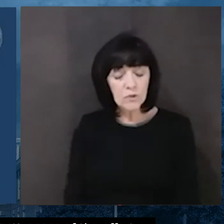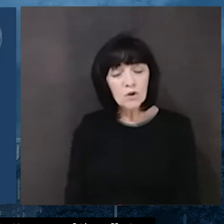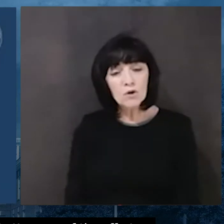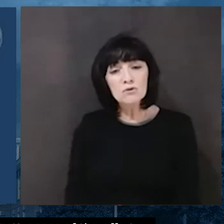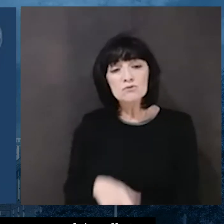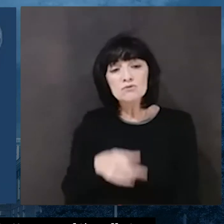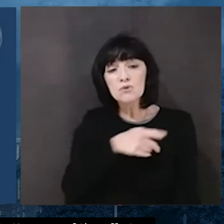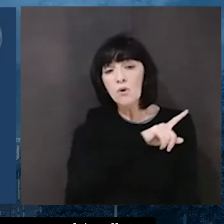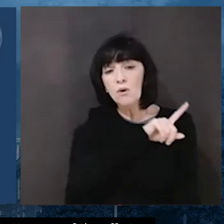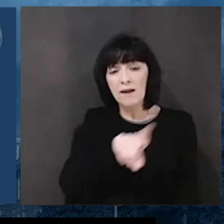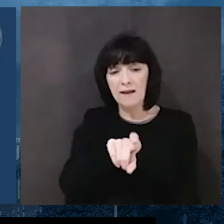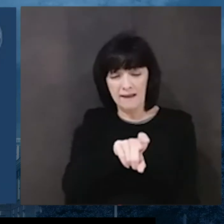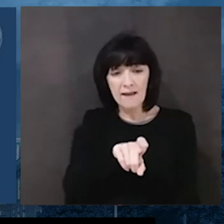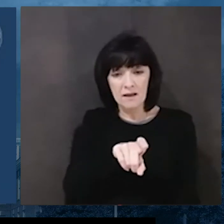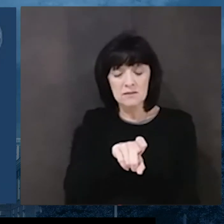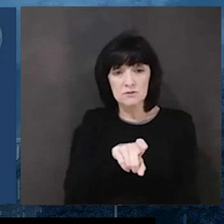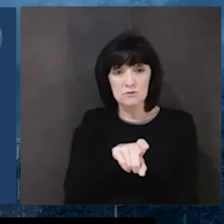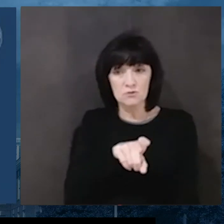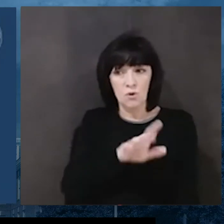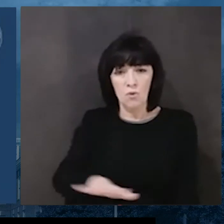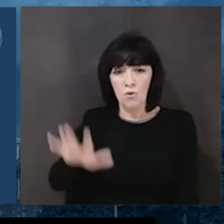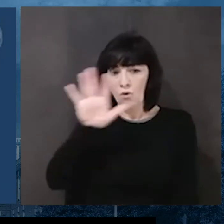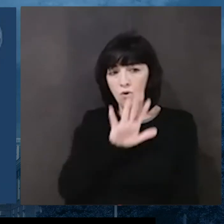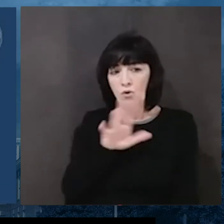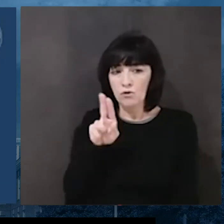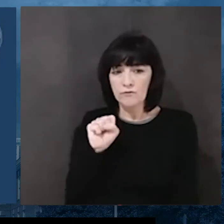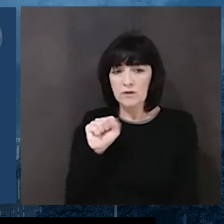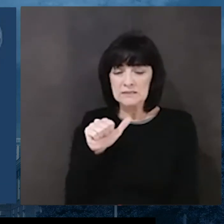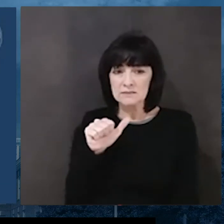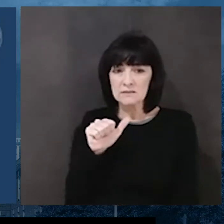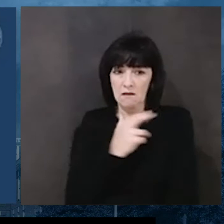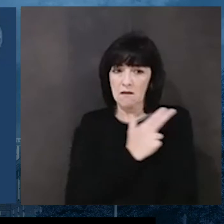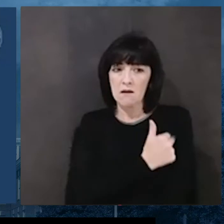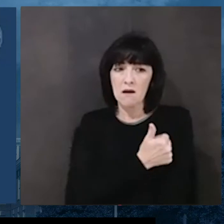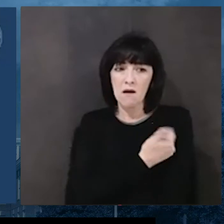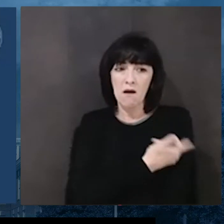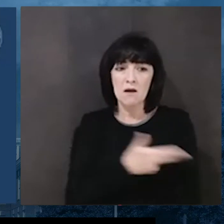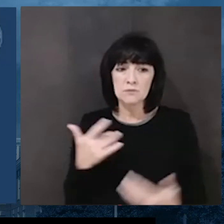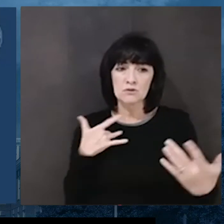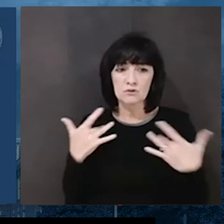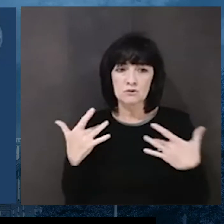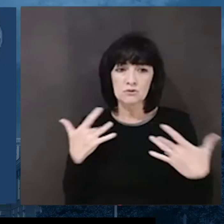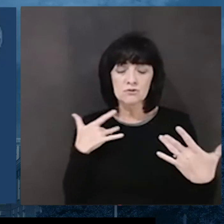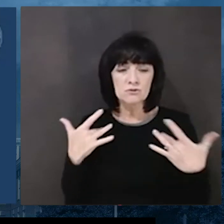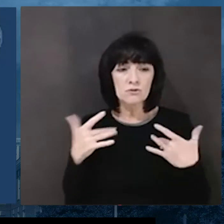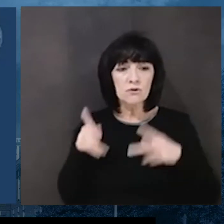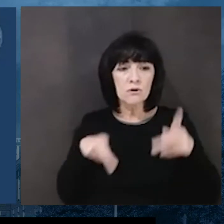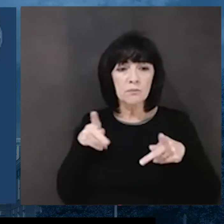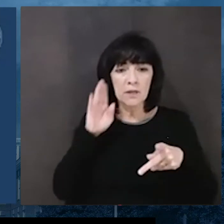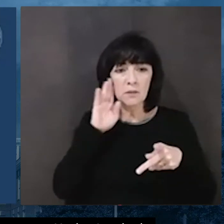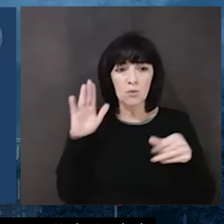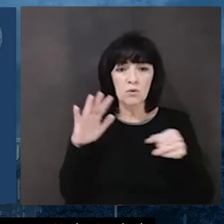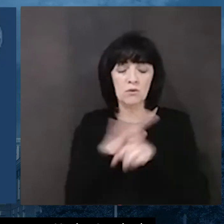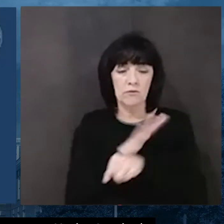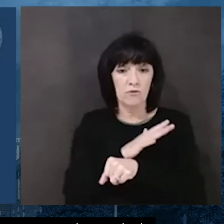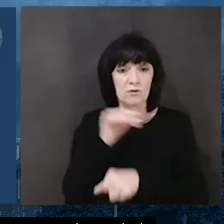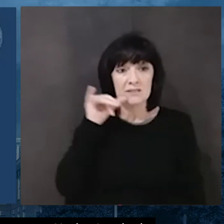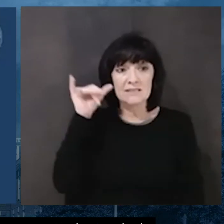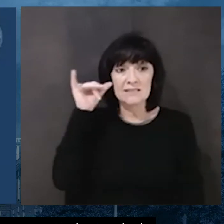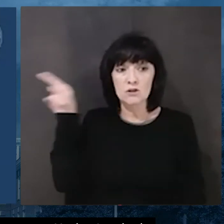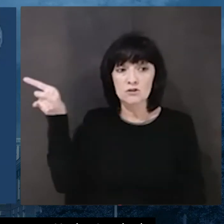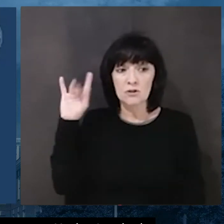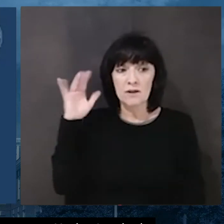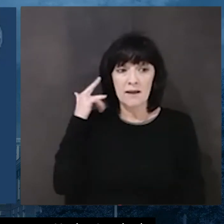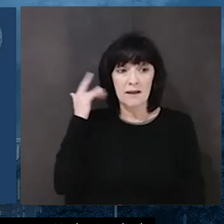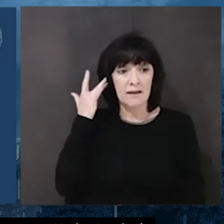hospital capacity is a concern. And I know you've kind of touched on this, but yesterday, California's governor said that his